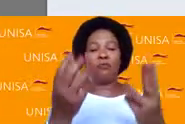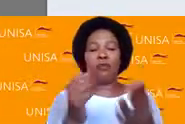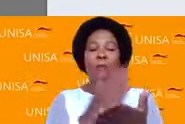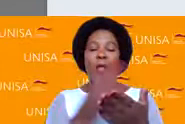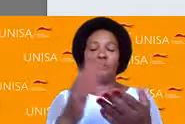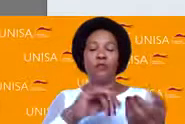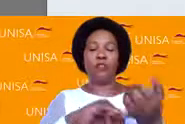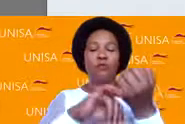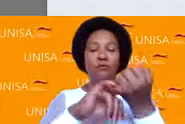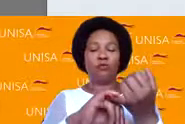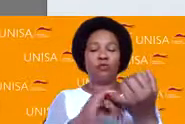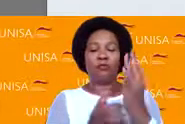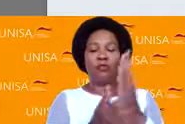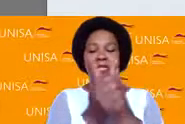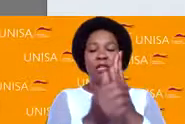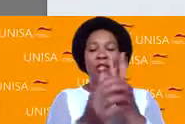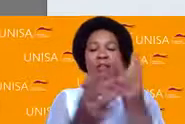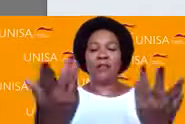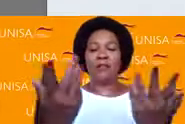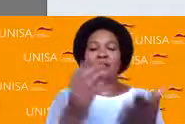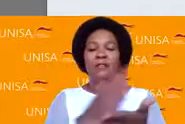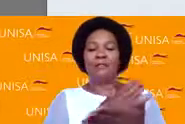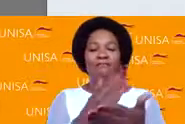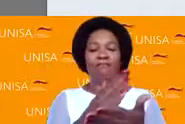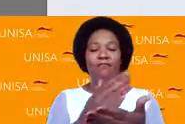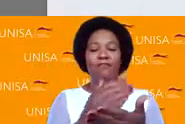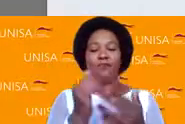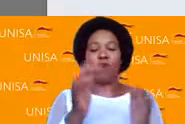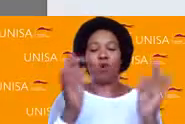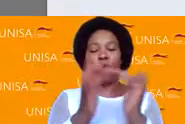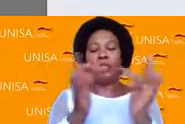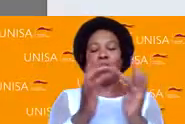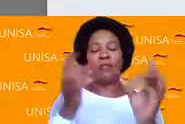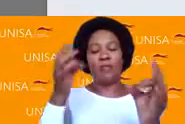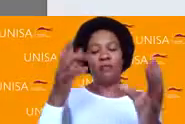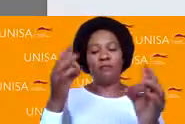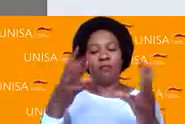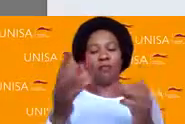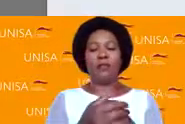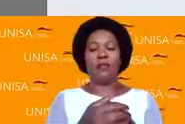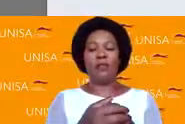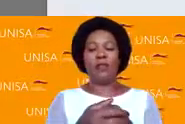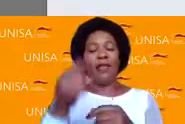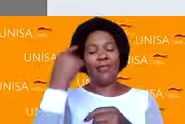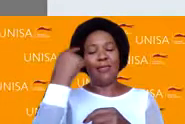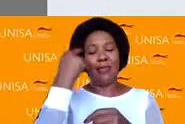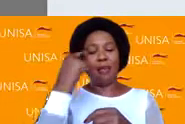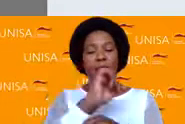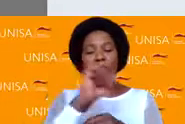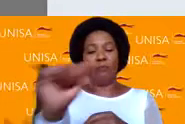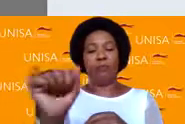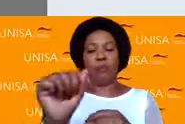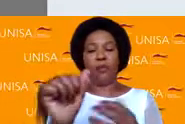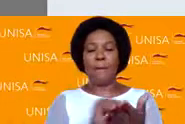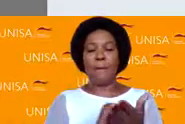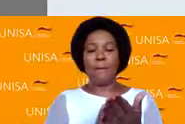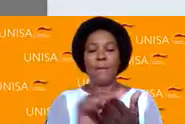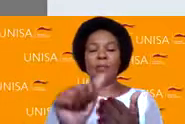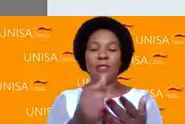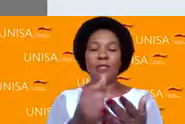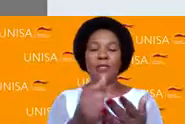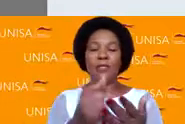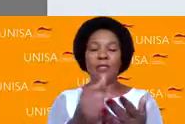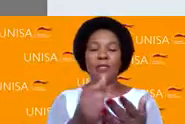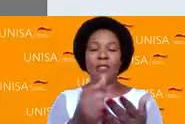sites that you've shared contact information. And you must really think of this messaging as WhatsApp. So you've